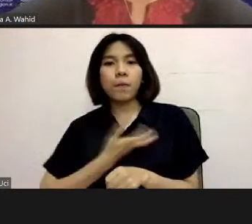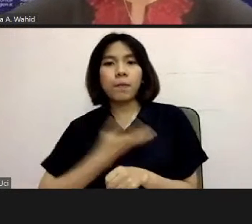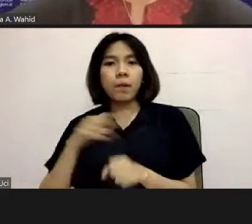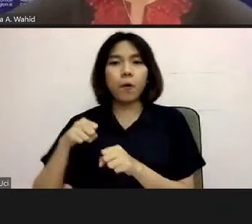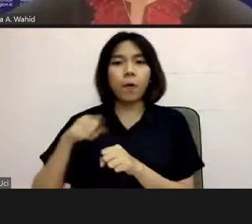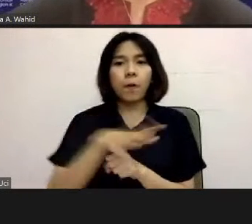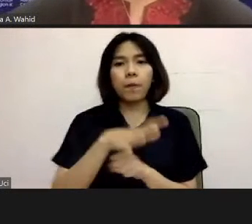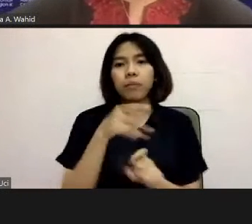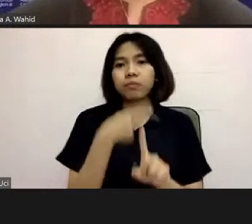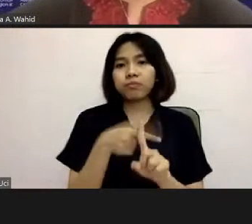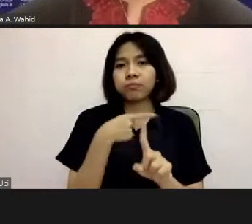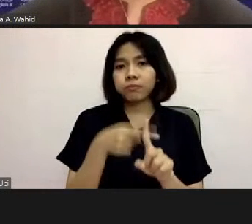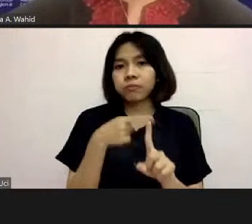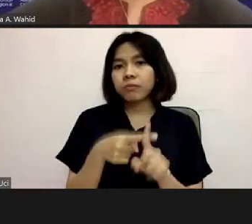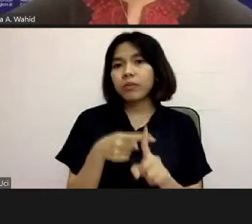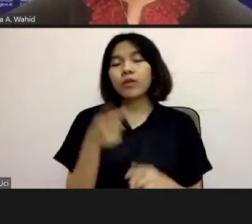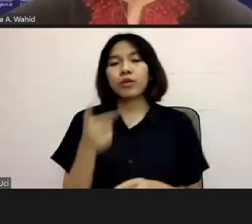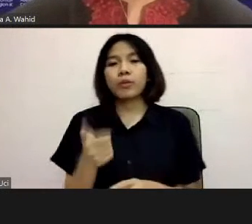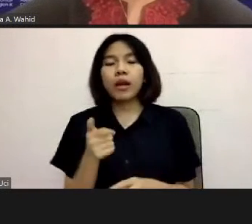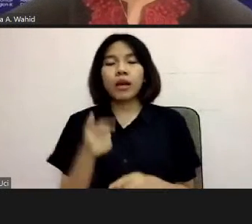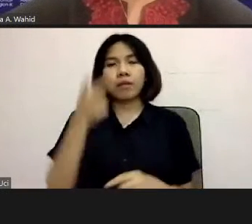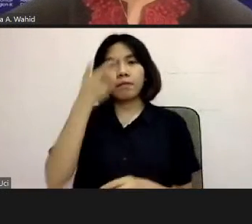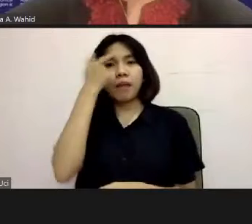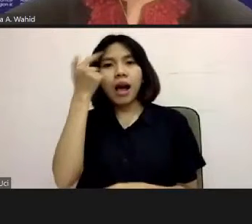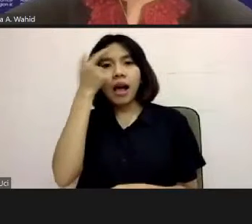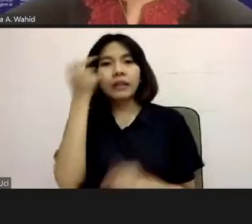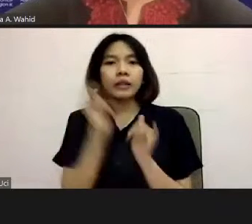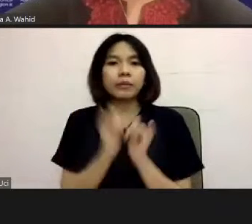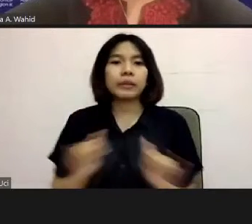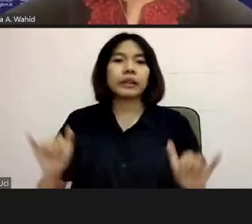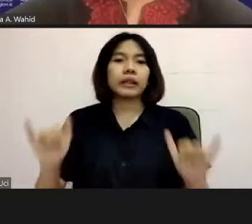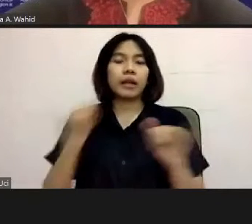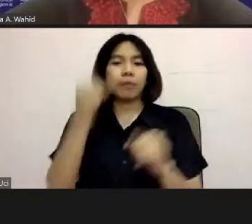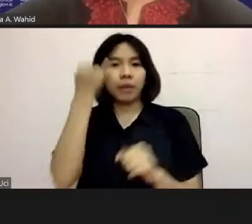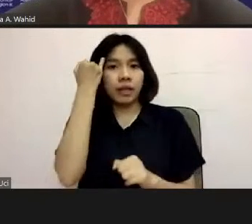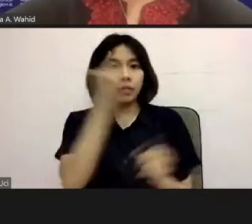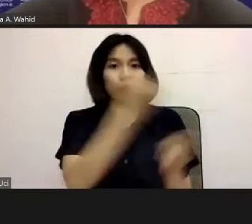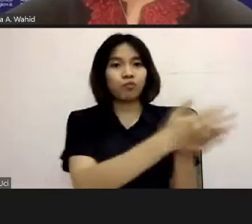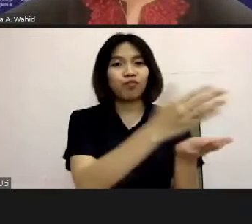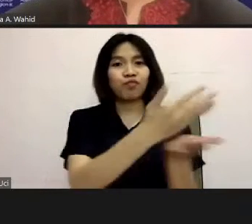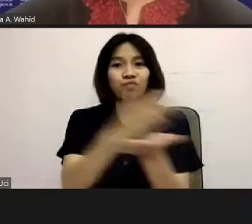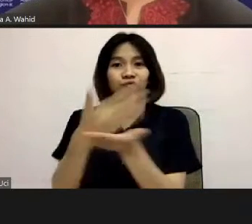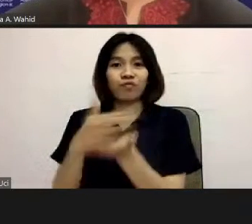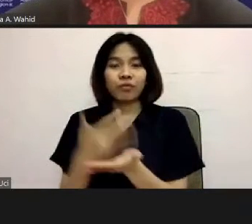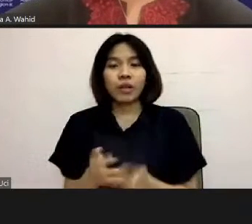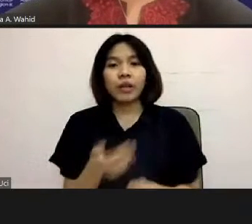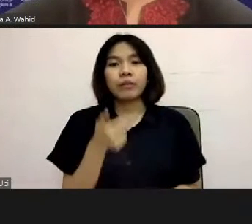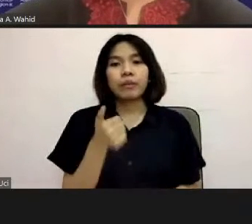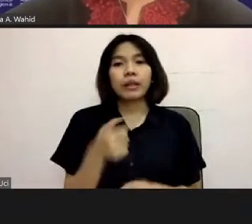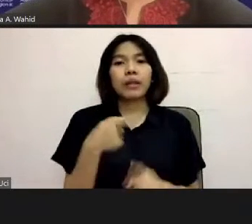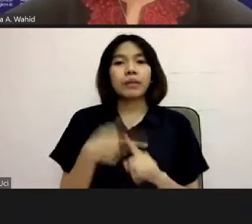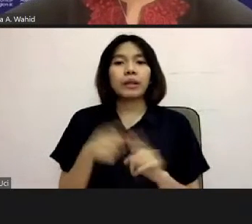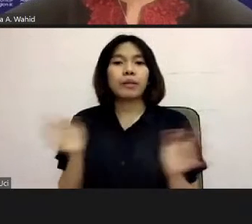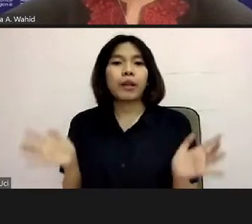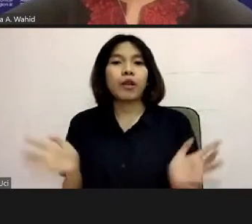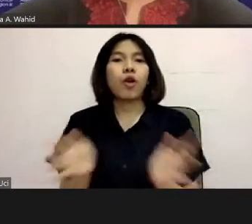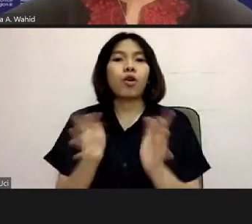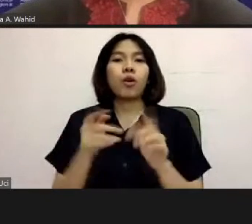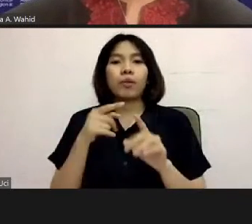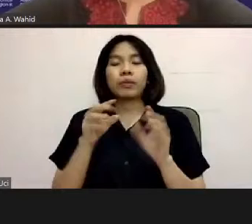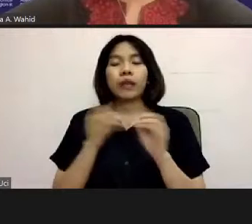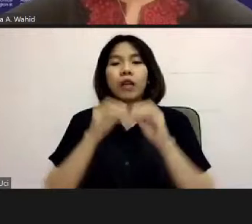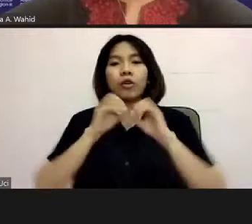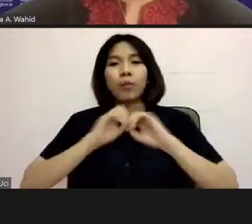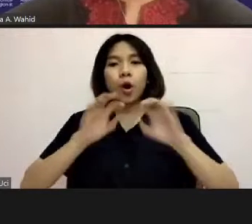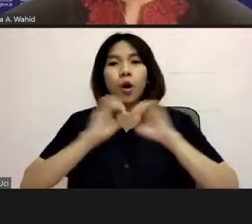experience changing, to push a common agenda for the realization of a solid cross-regional democracy. In realizing